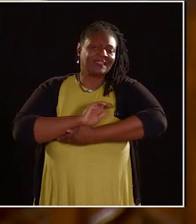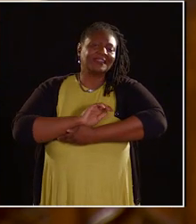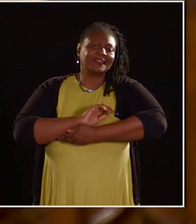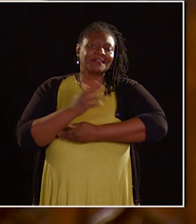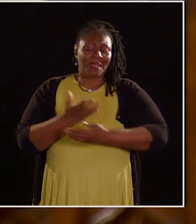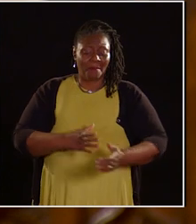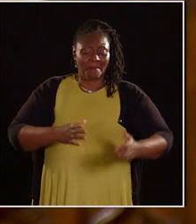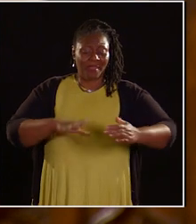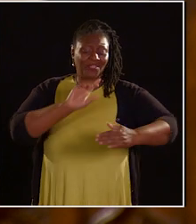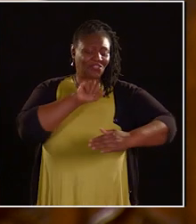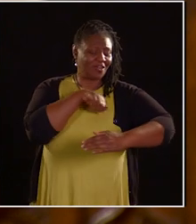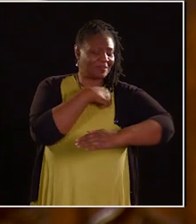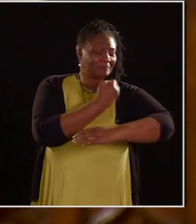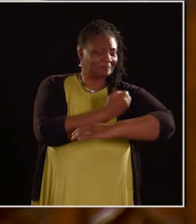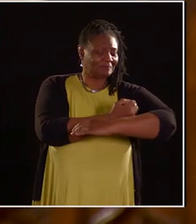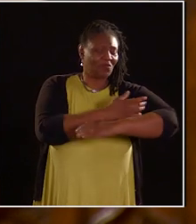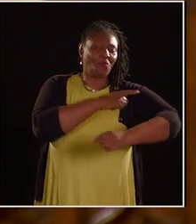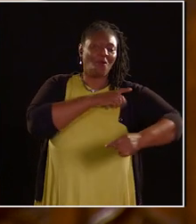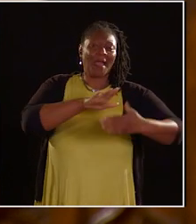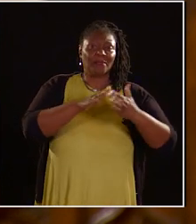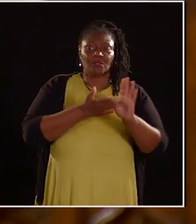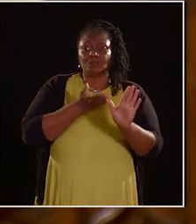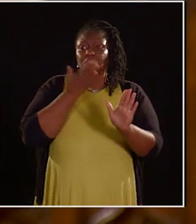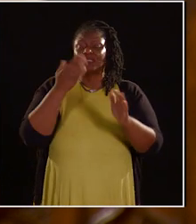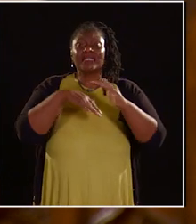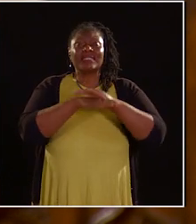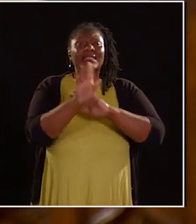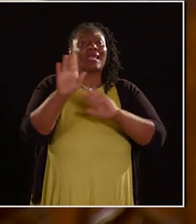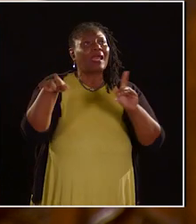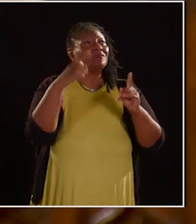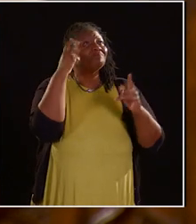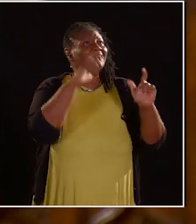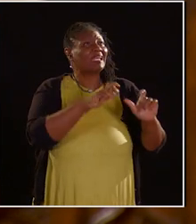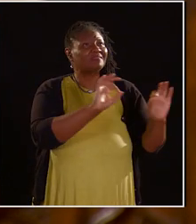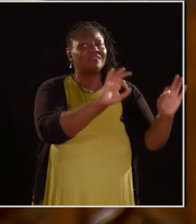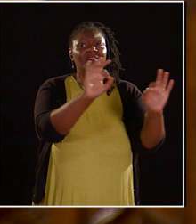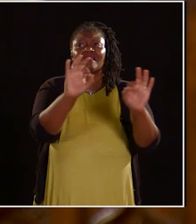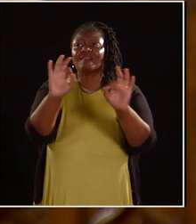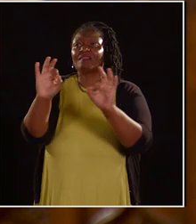and laid him in a manger, because there was no room for them in the inn.